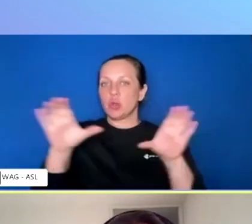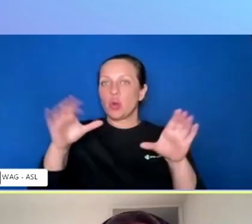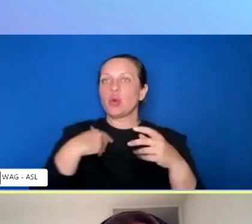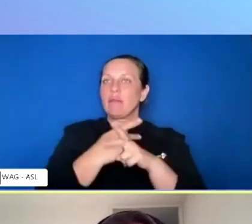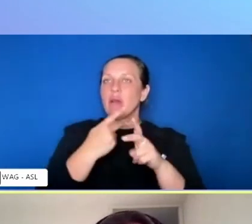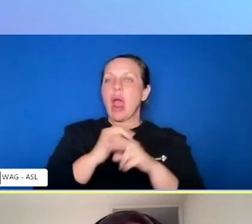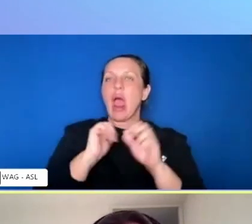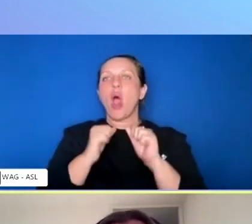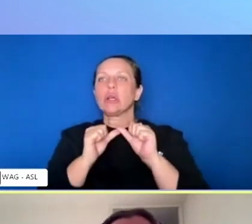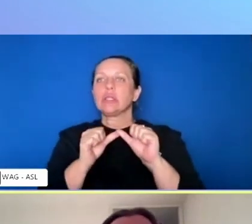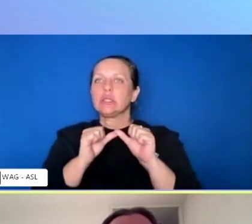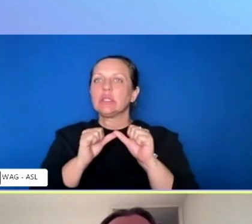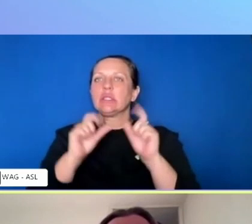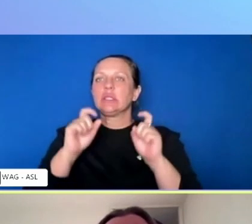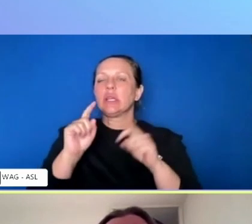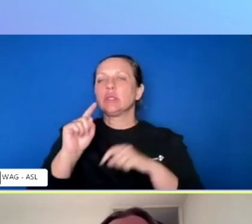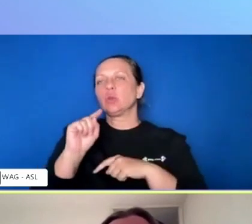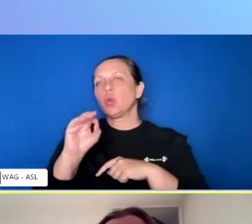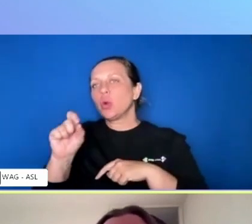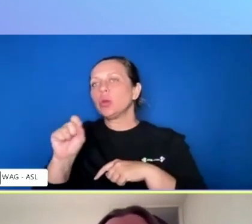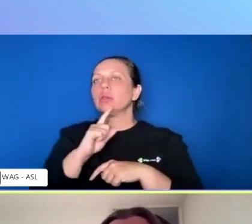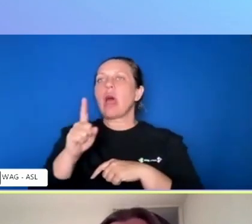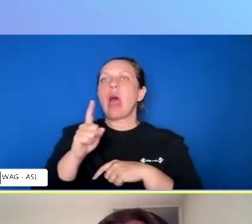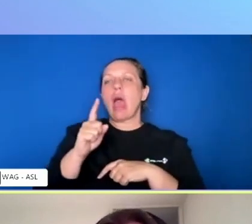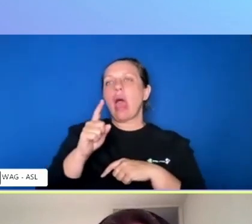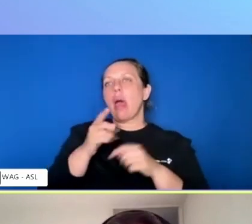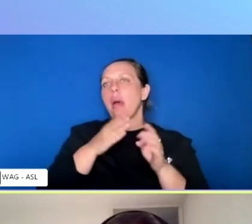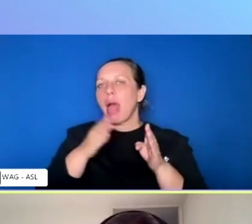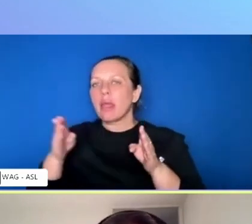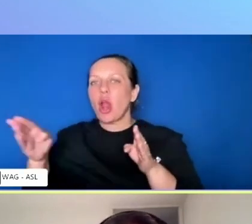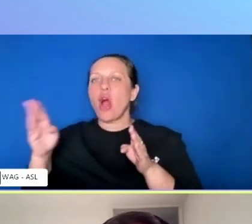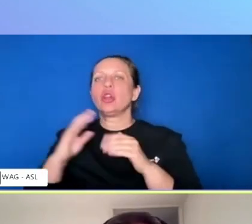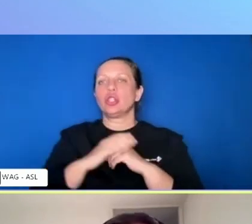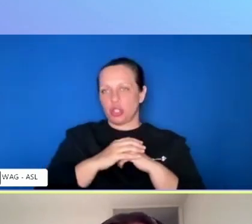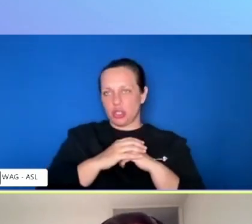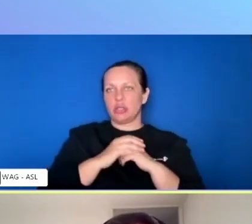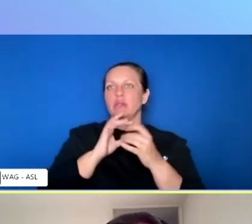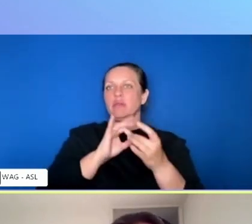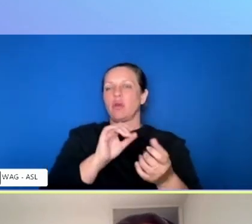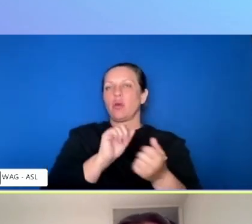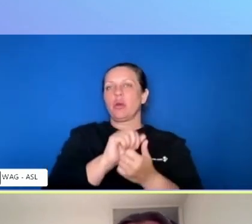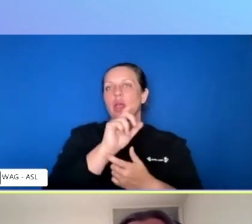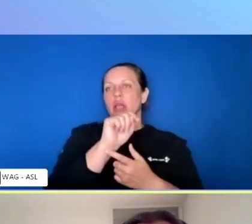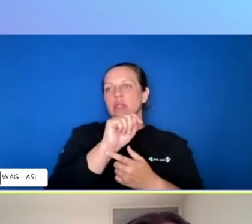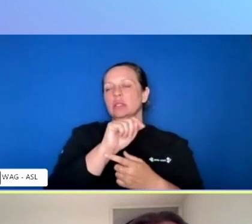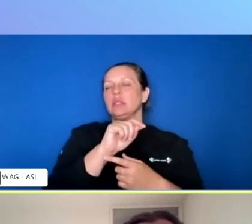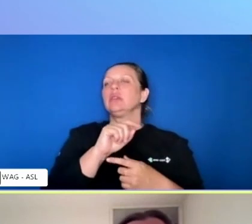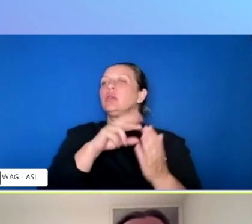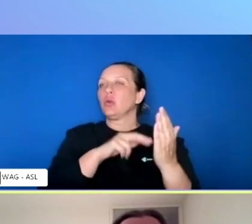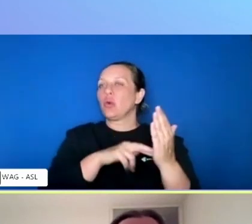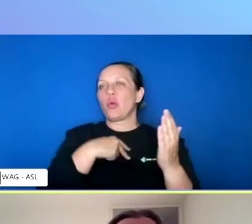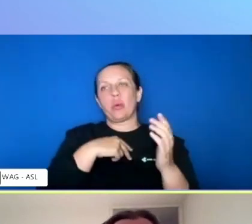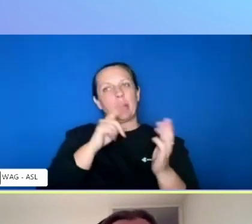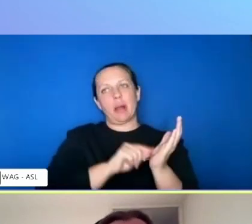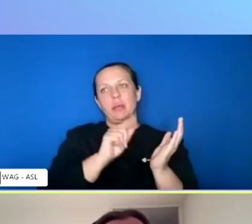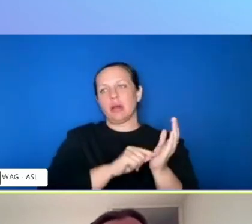consistent test tools and methodologies are with the ACT rules. So we have so far published dozens of ACT rules, and